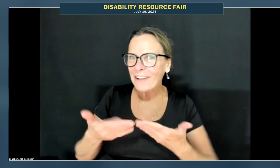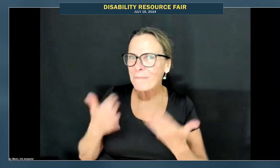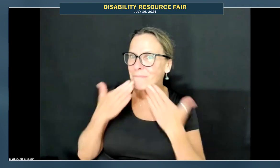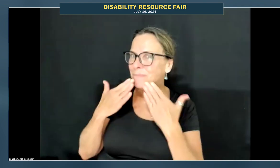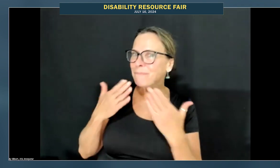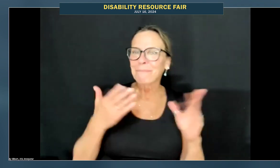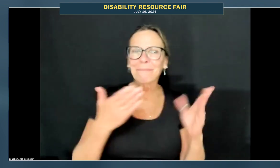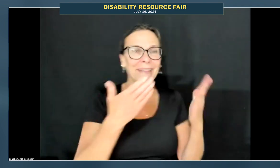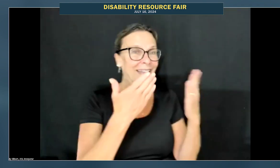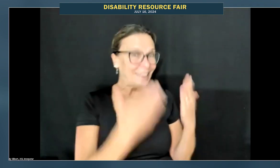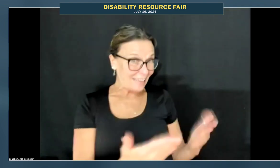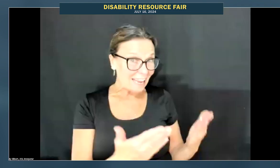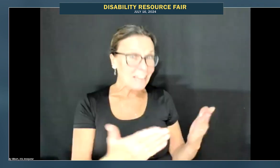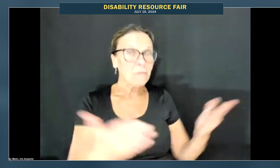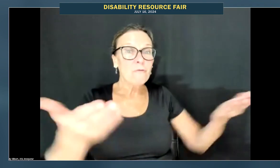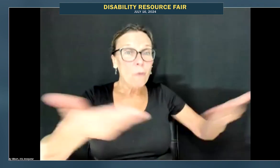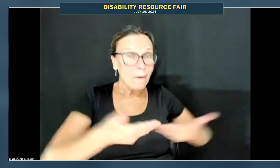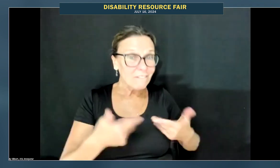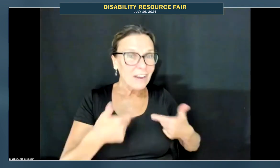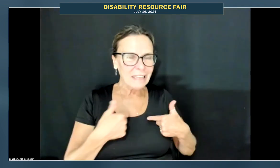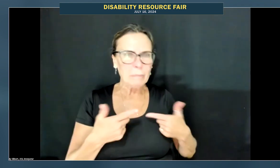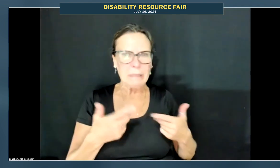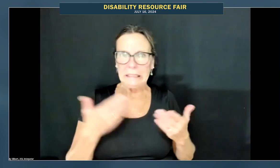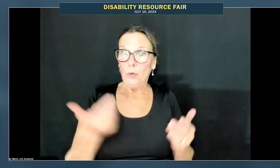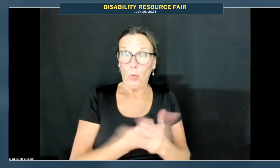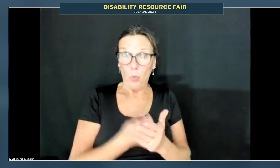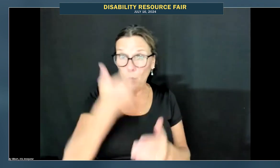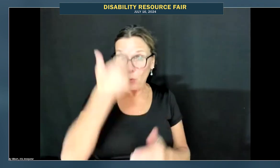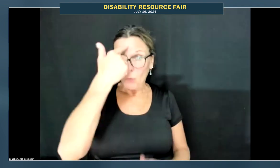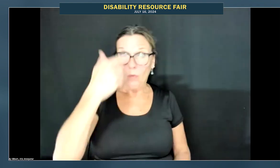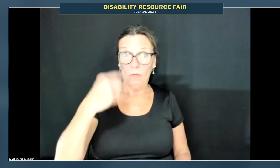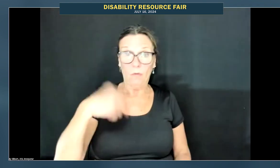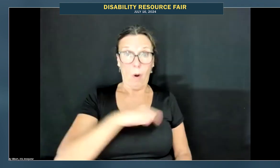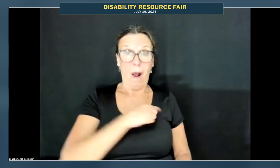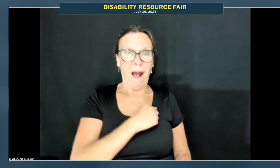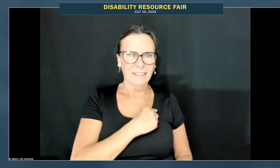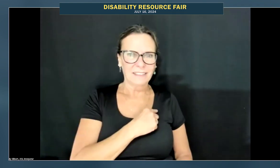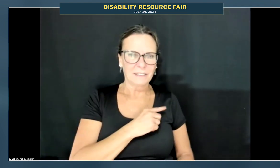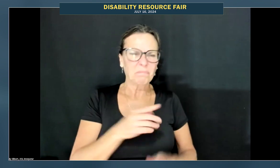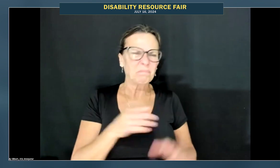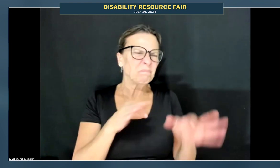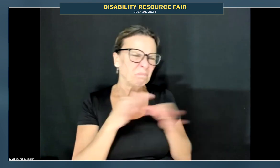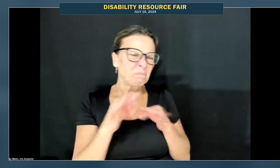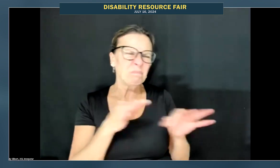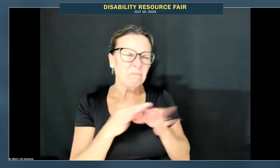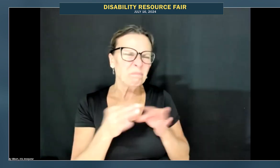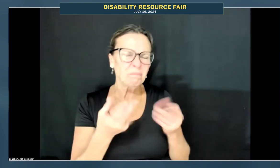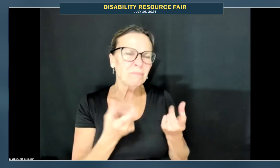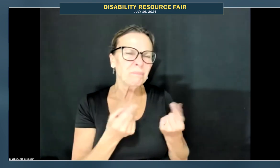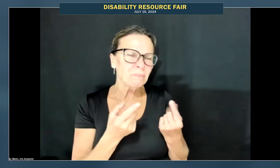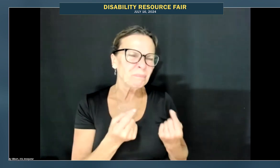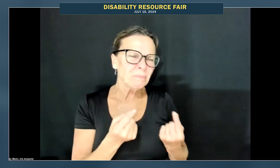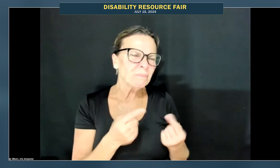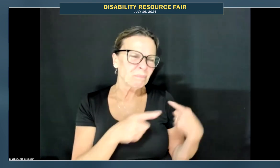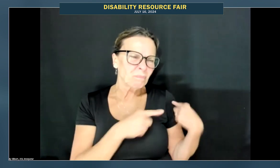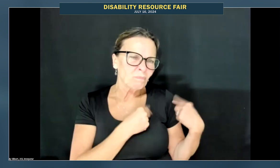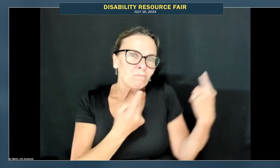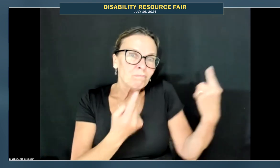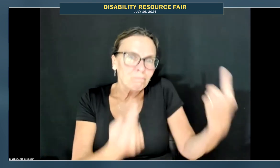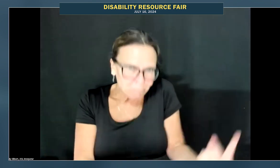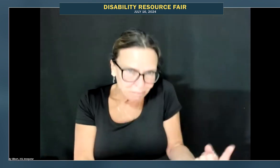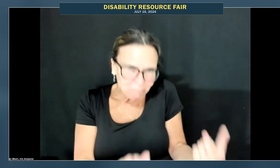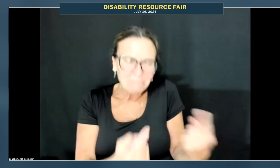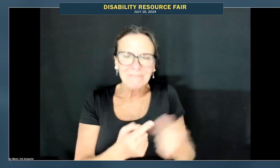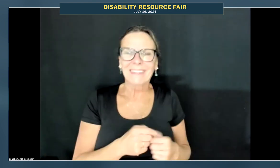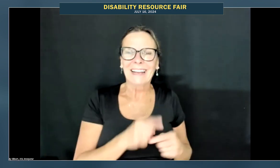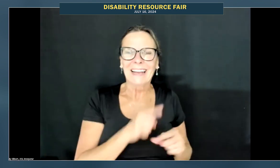me. This is kind of new turf for us. I'd like to tell you a little about what we do and what we've done, and then I can kind of see how it